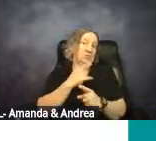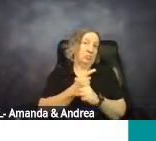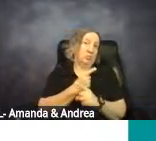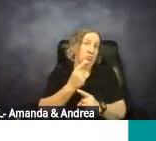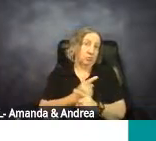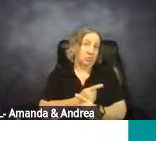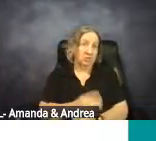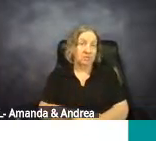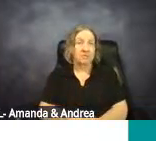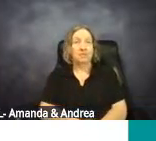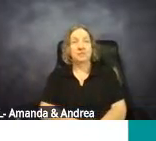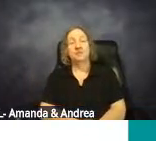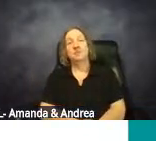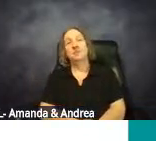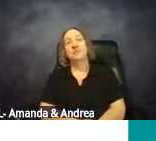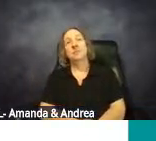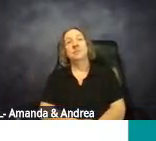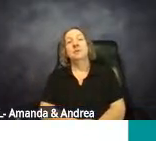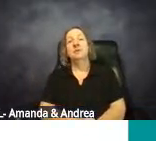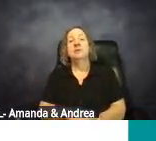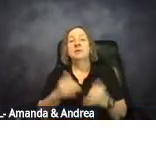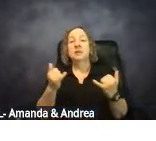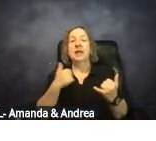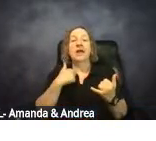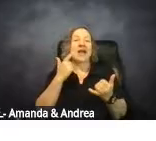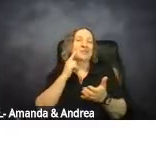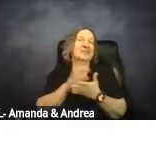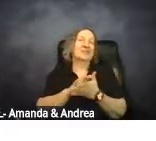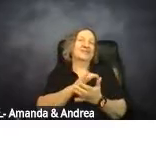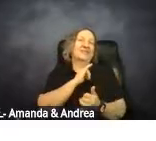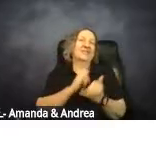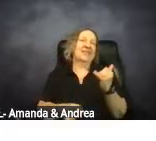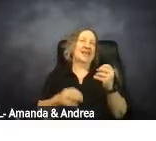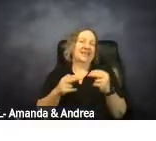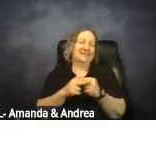So with that, I do believe that's my last slide.